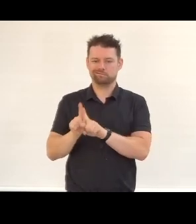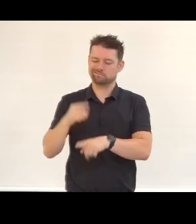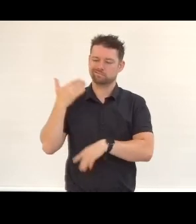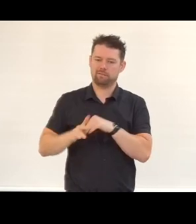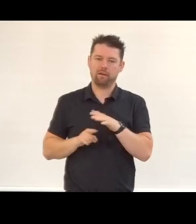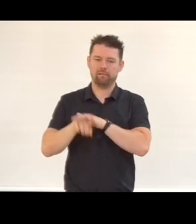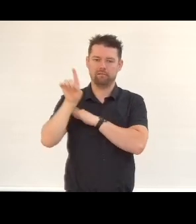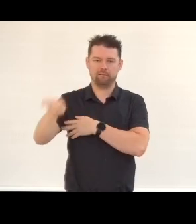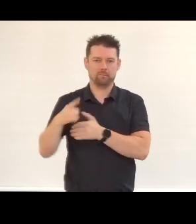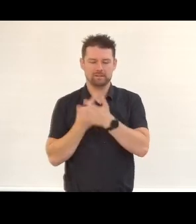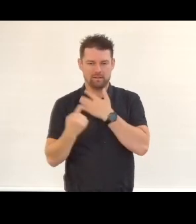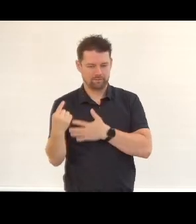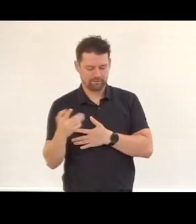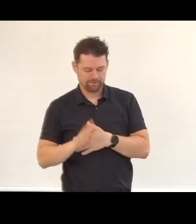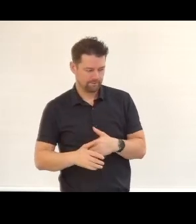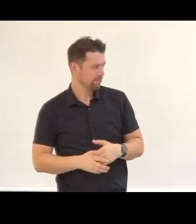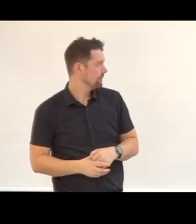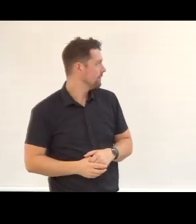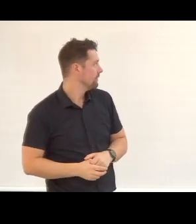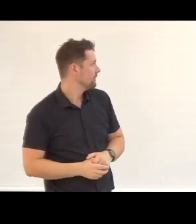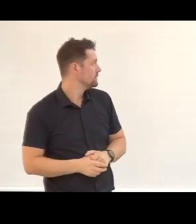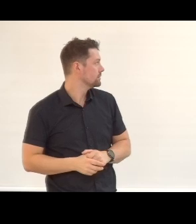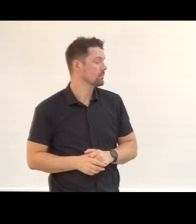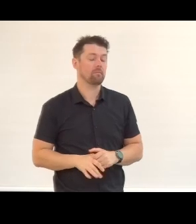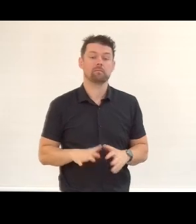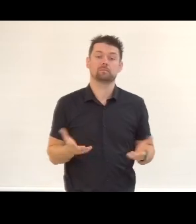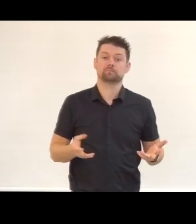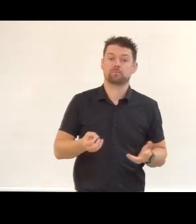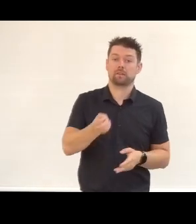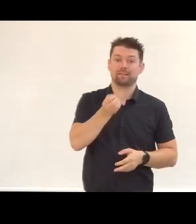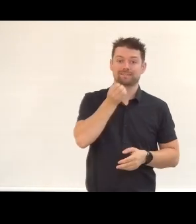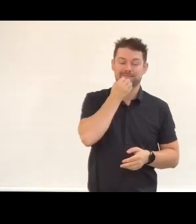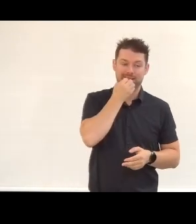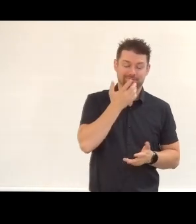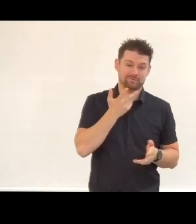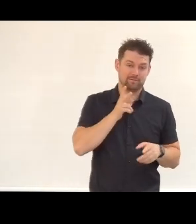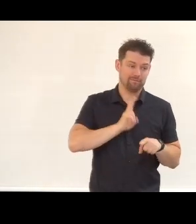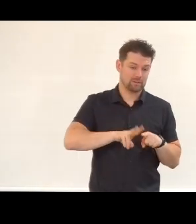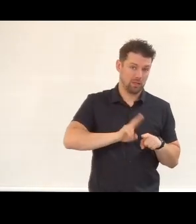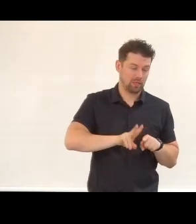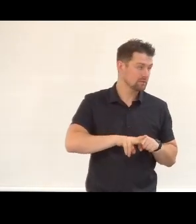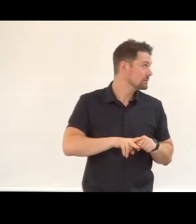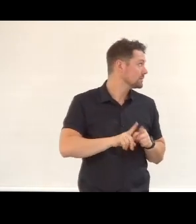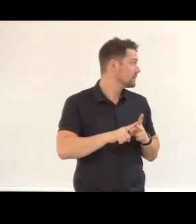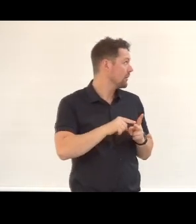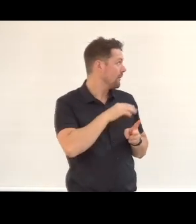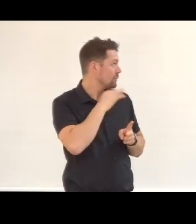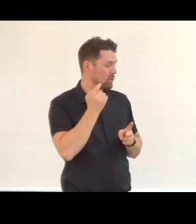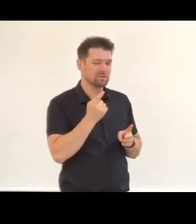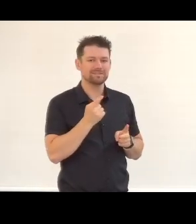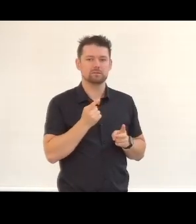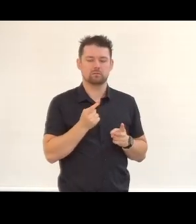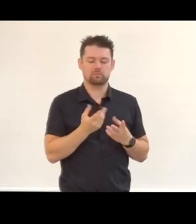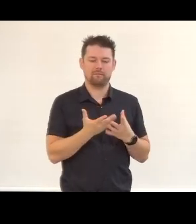alone. And then the high seas diet, so it's the vegetables and fruits are